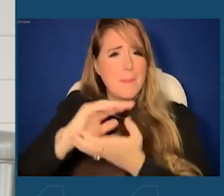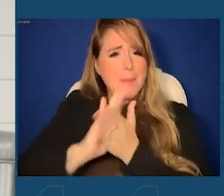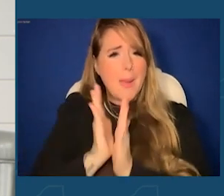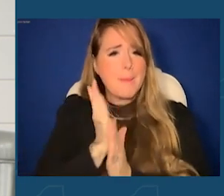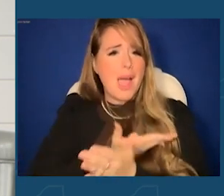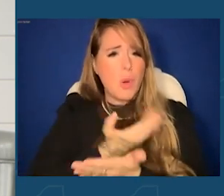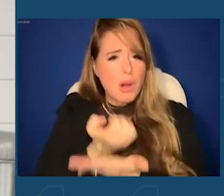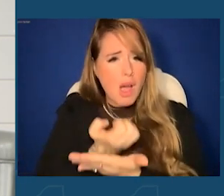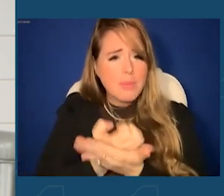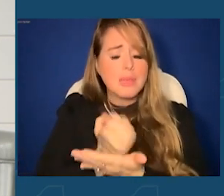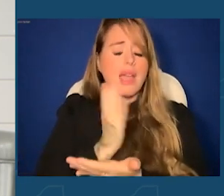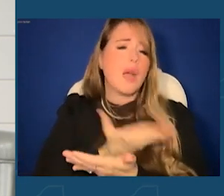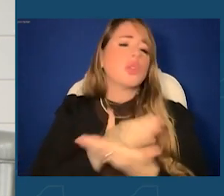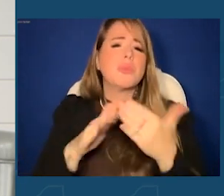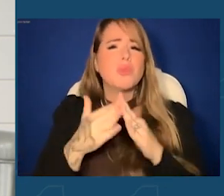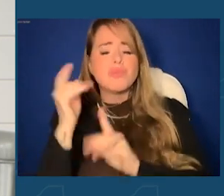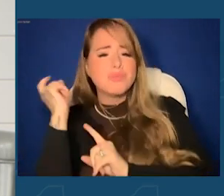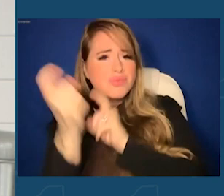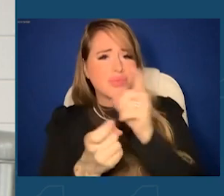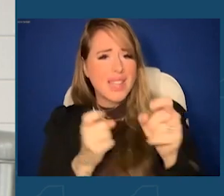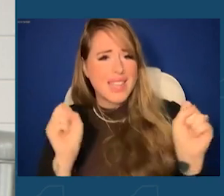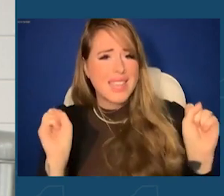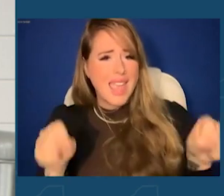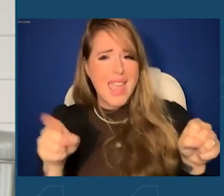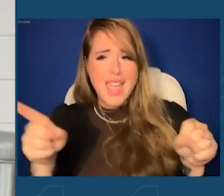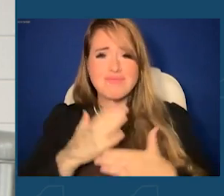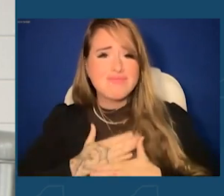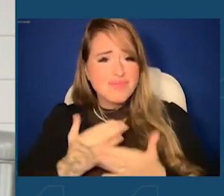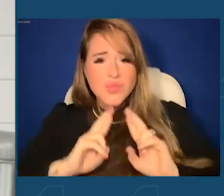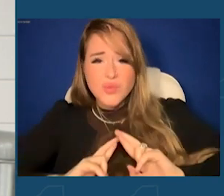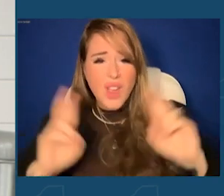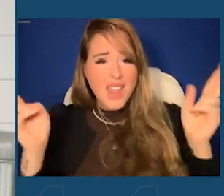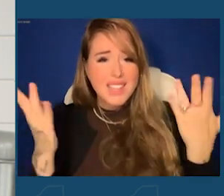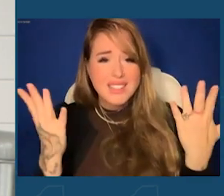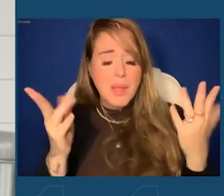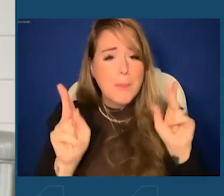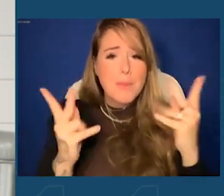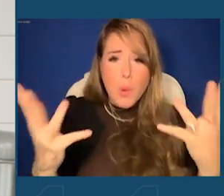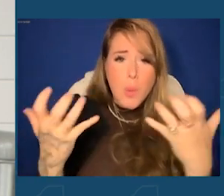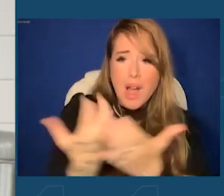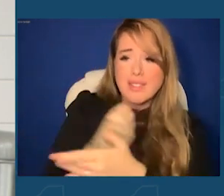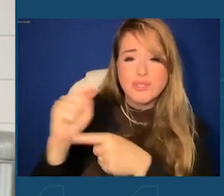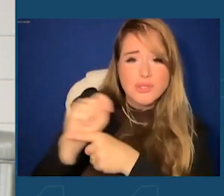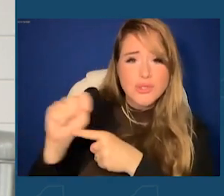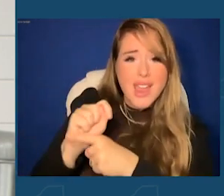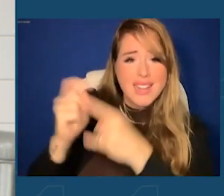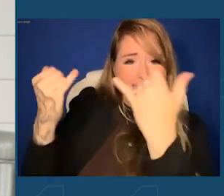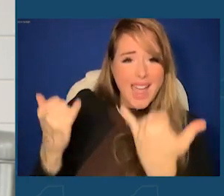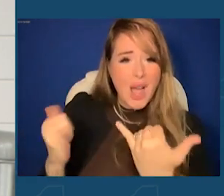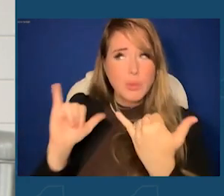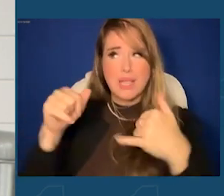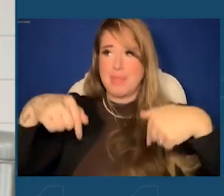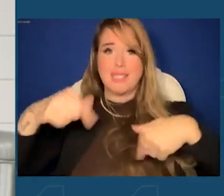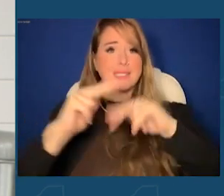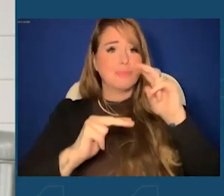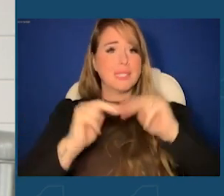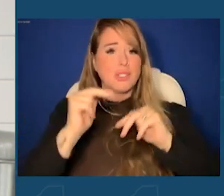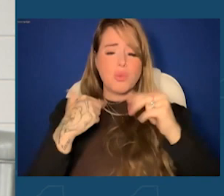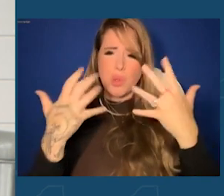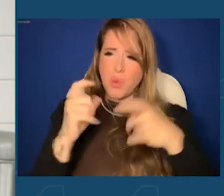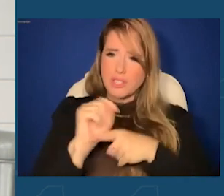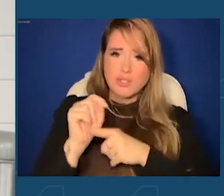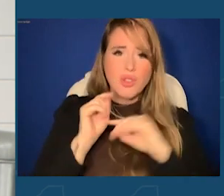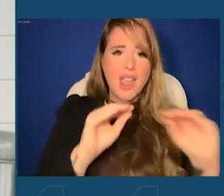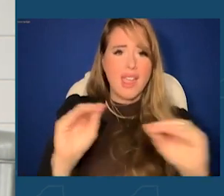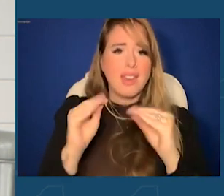of our communities. And people are ready to start training them right in facilities like we have here today. So today we are joined, all